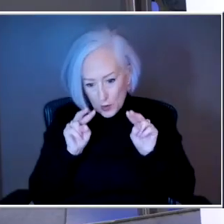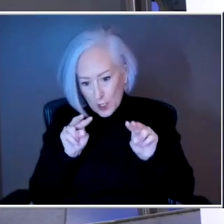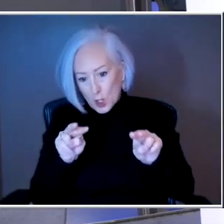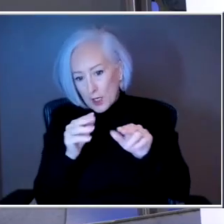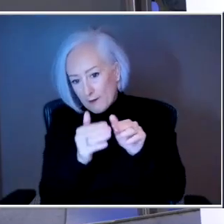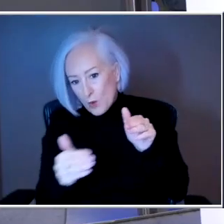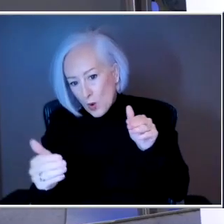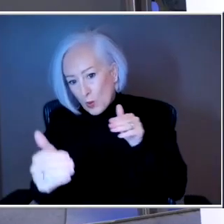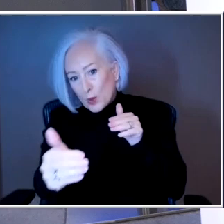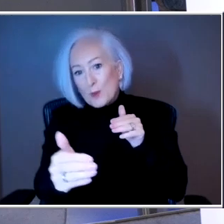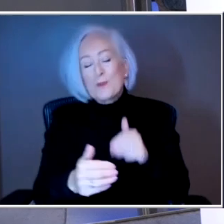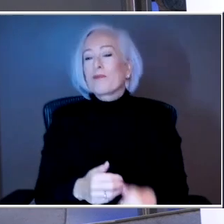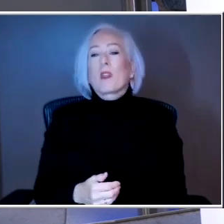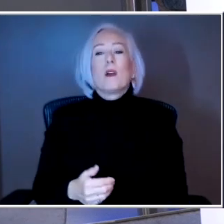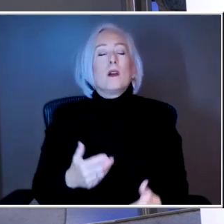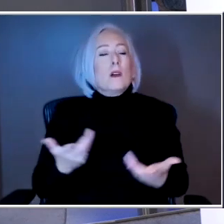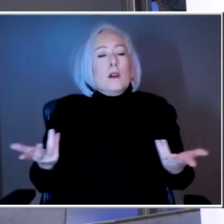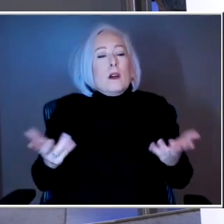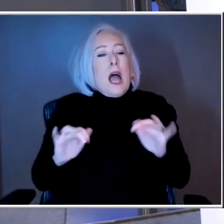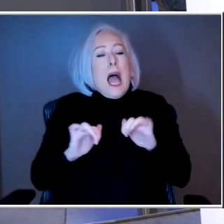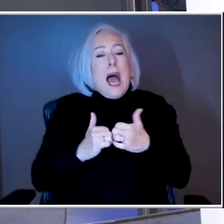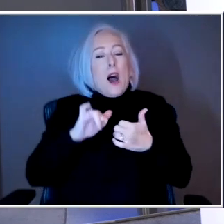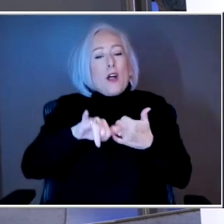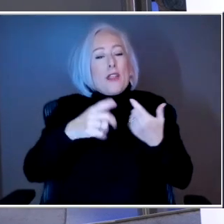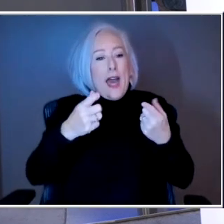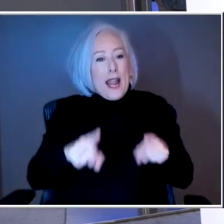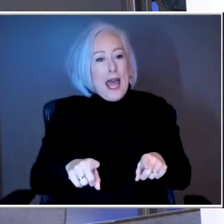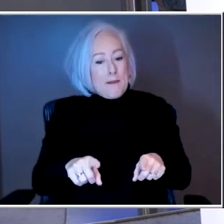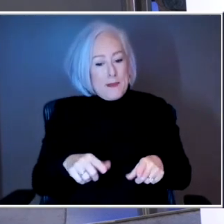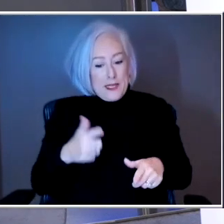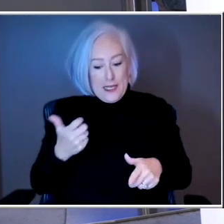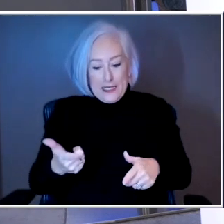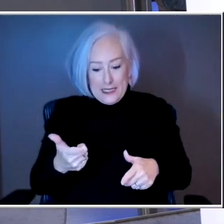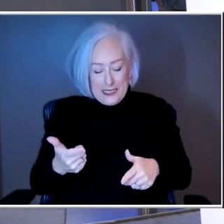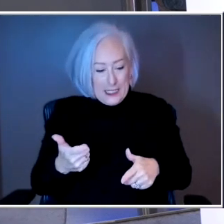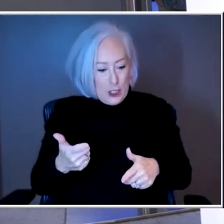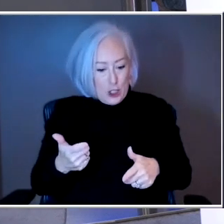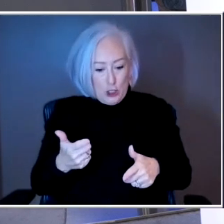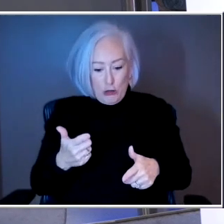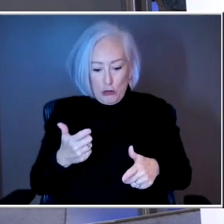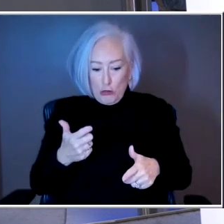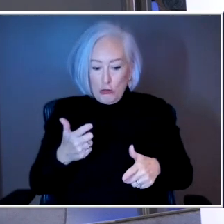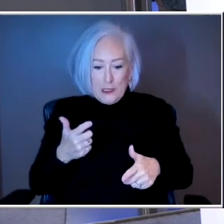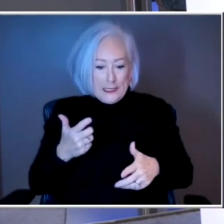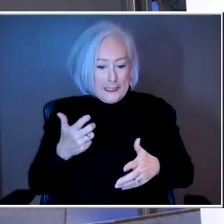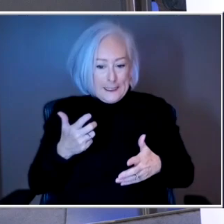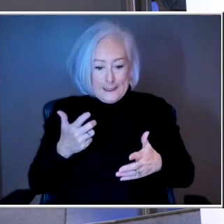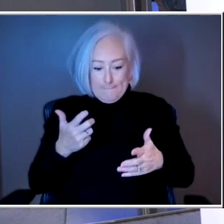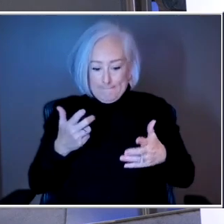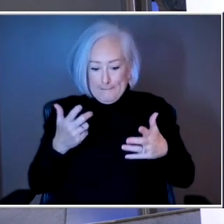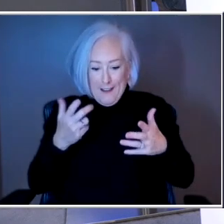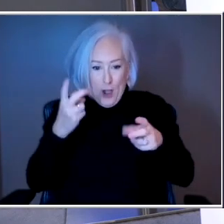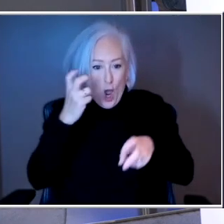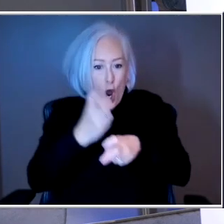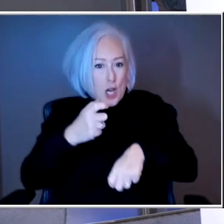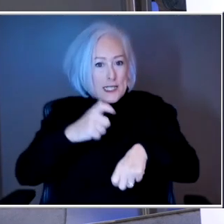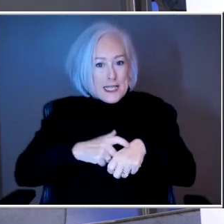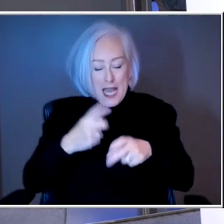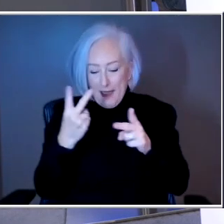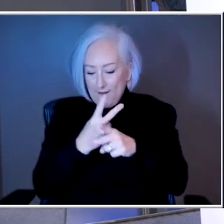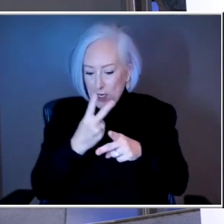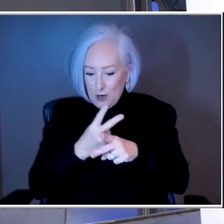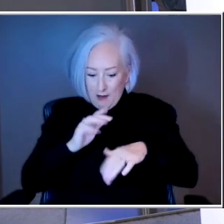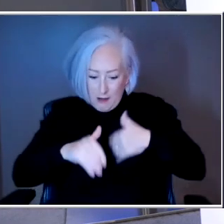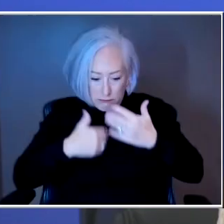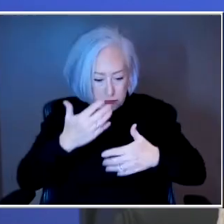that mindset? What did you have any stumbling blocks getting up to it, or was it just a moment you woke up and No, said, I